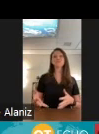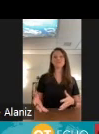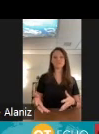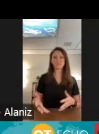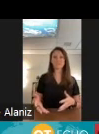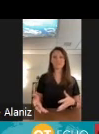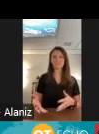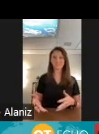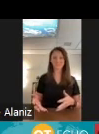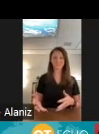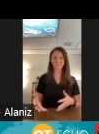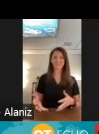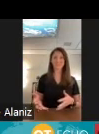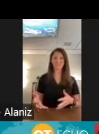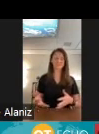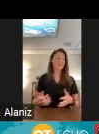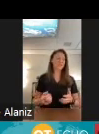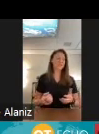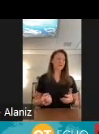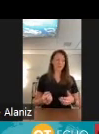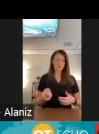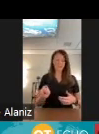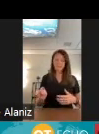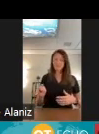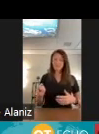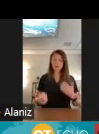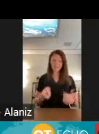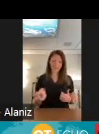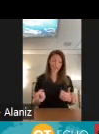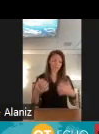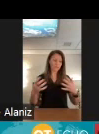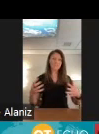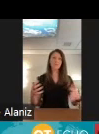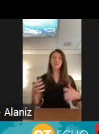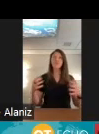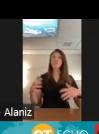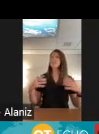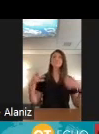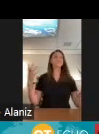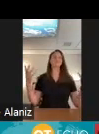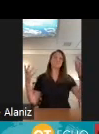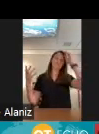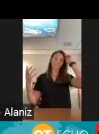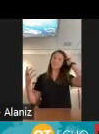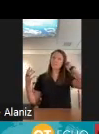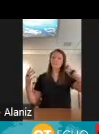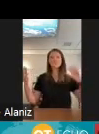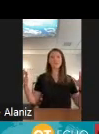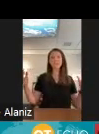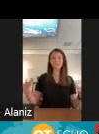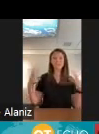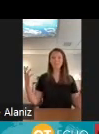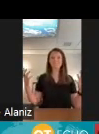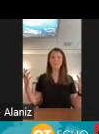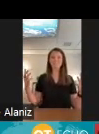the neurological changes that we get with exercise. So when you work out, first of all, you have just an increase in arousal. Your